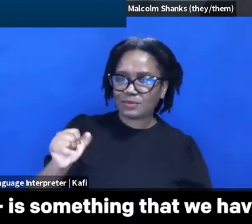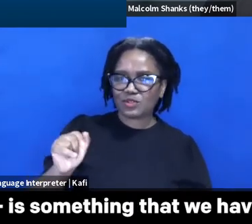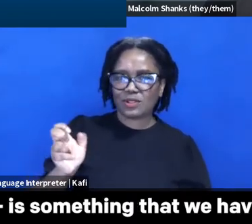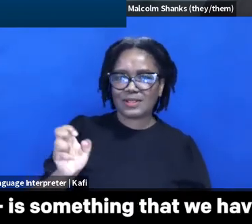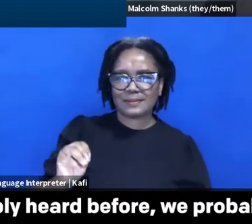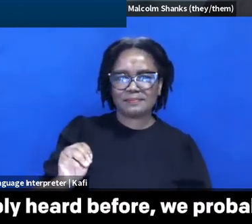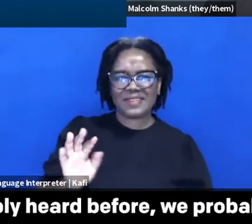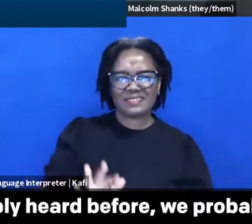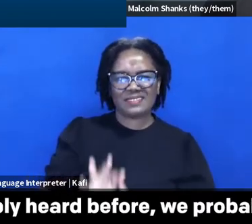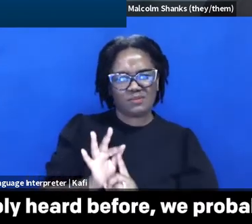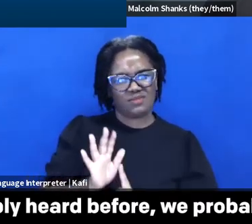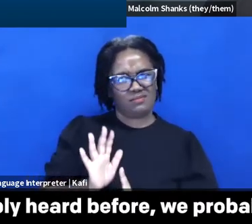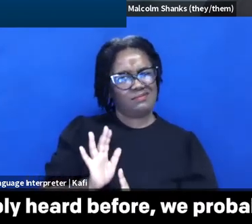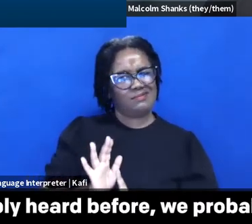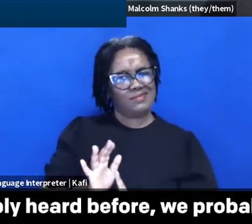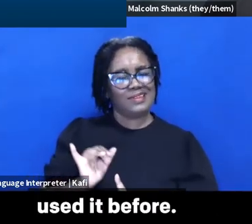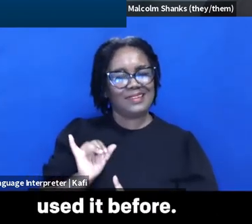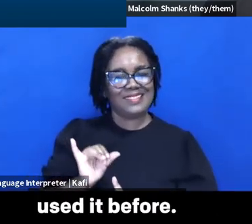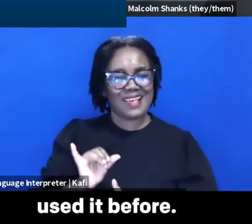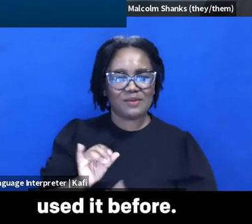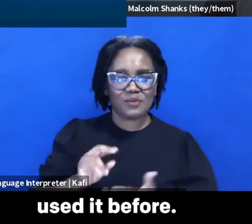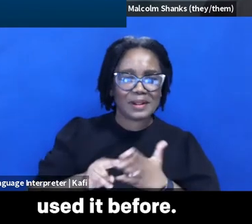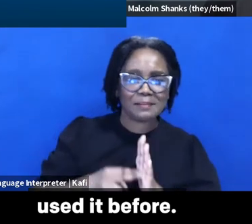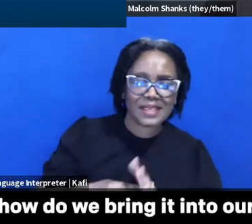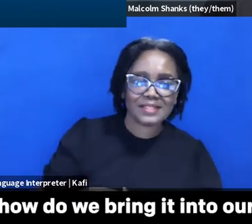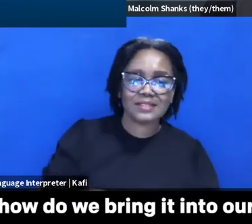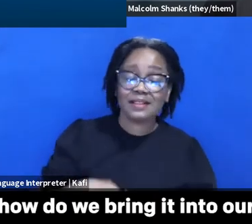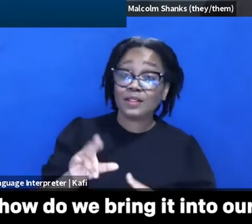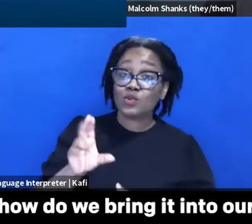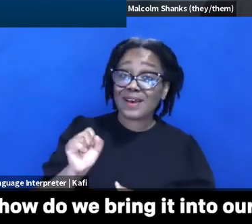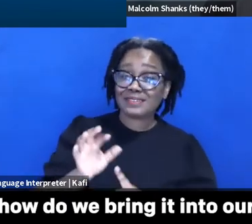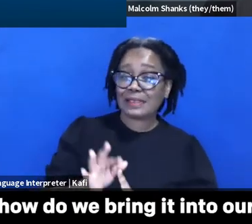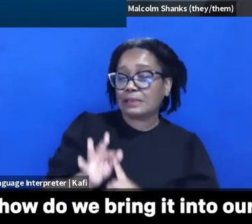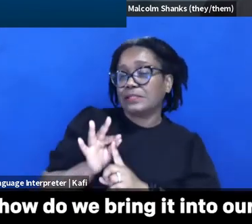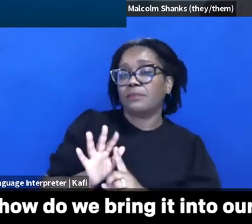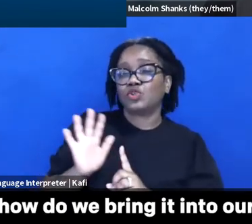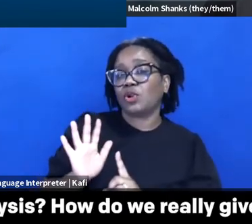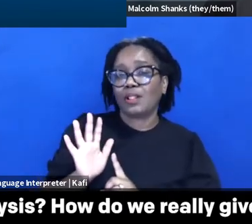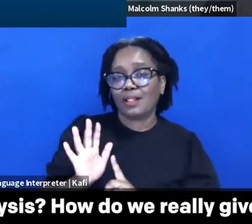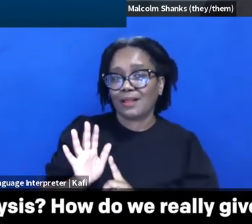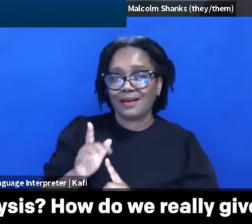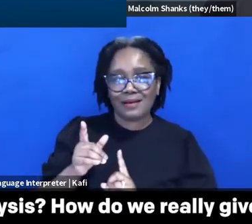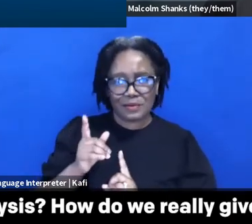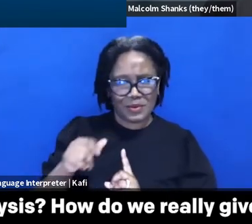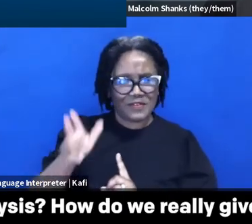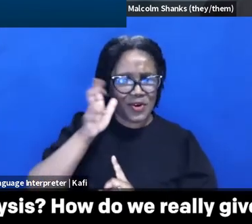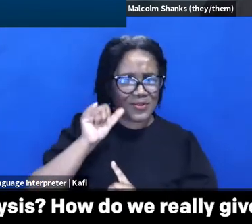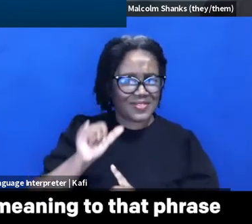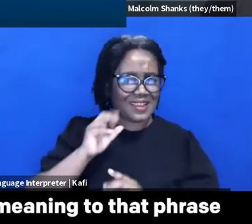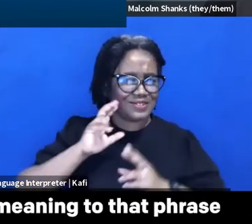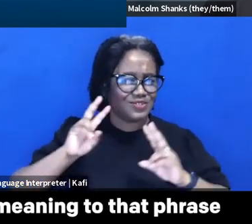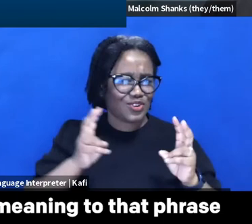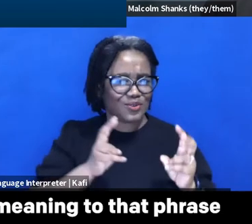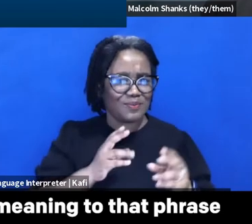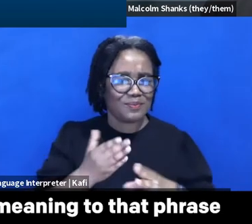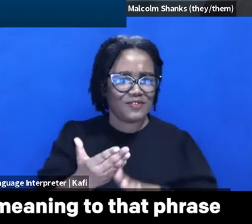exceptionalism is something that we've probably heard before, we've probably used it before, but how do we bring it into our analysis?